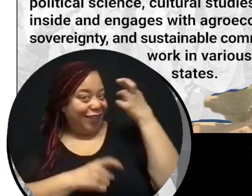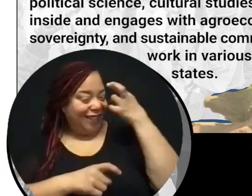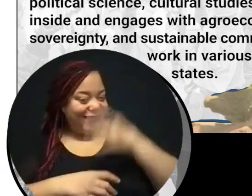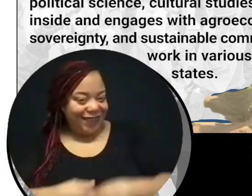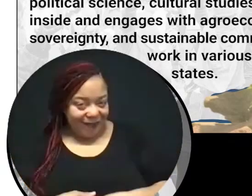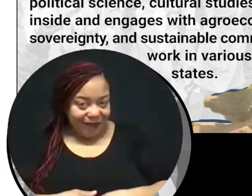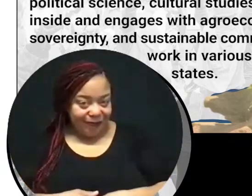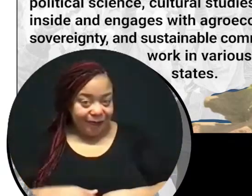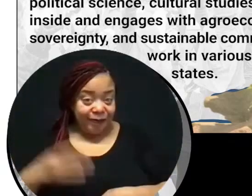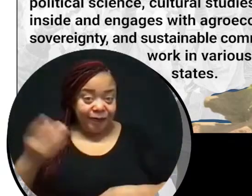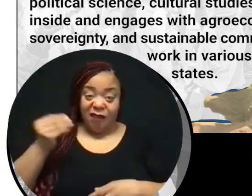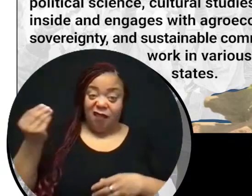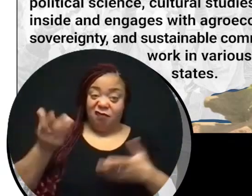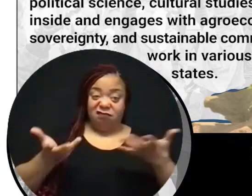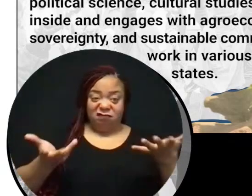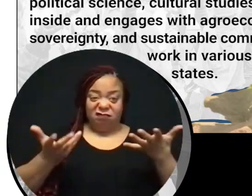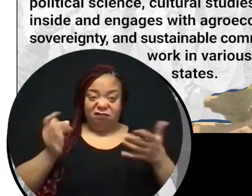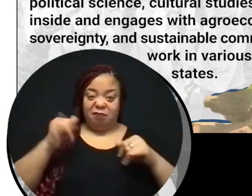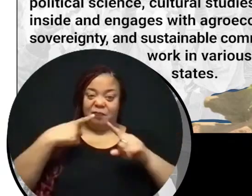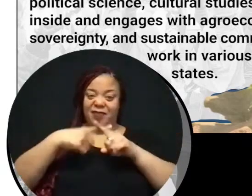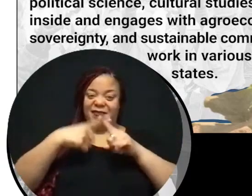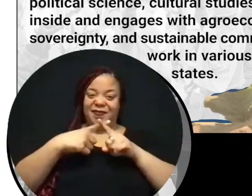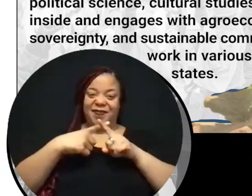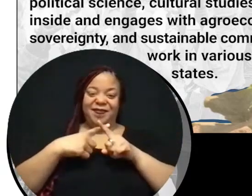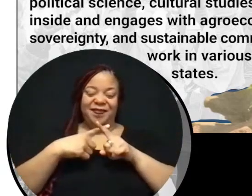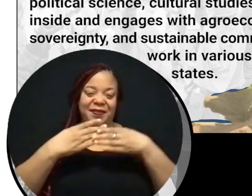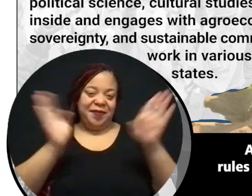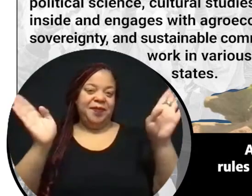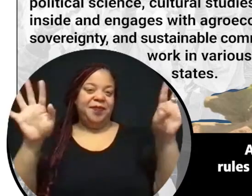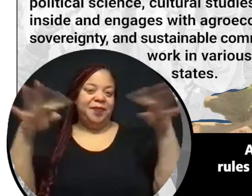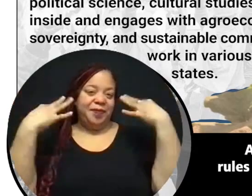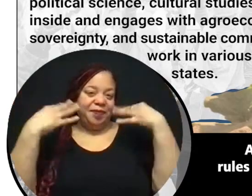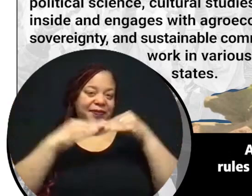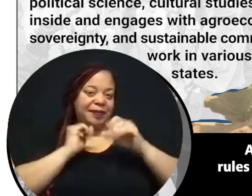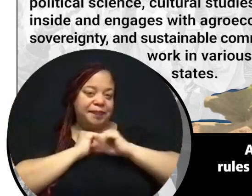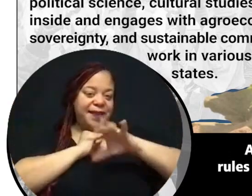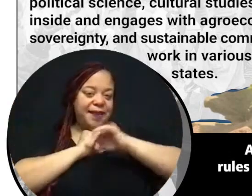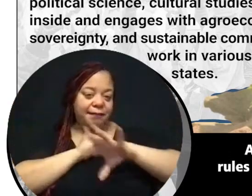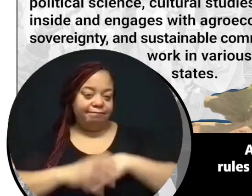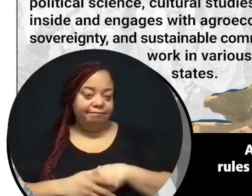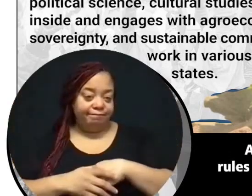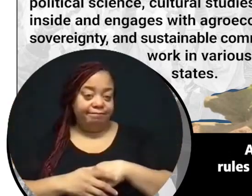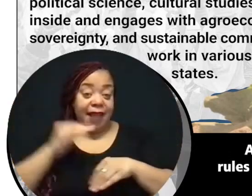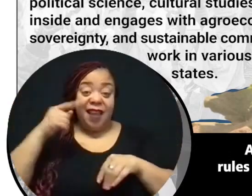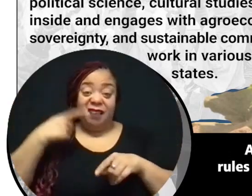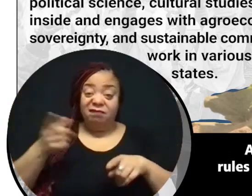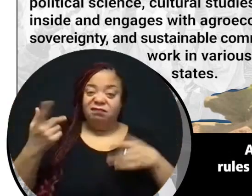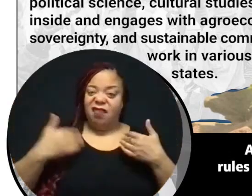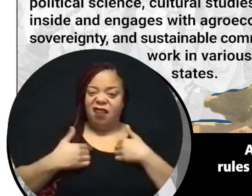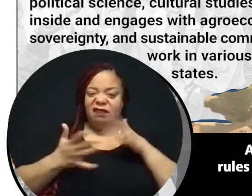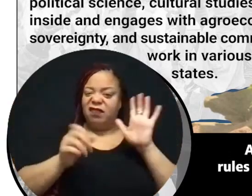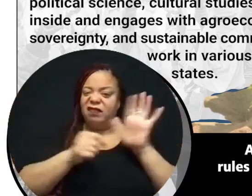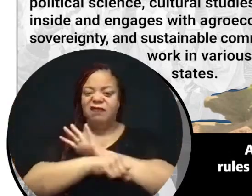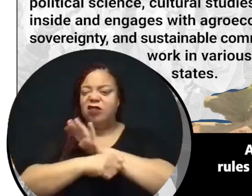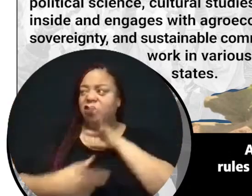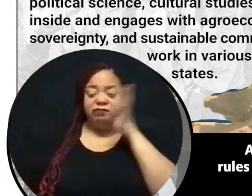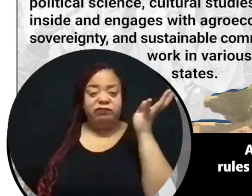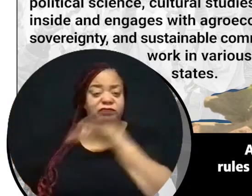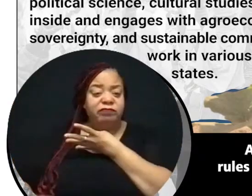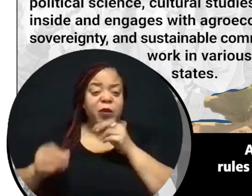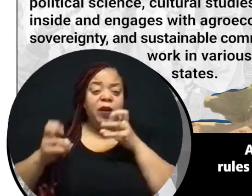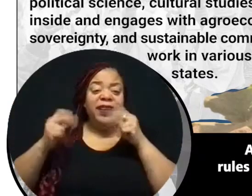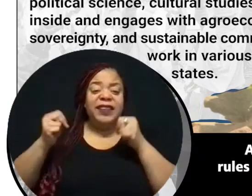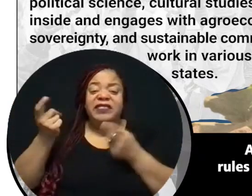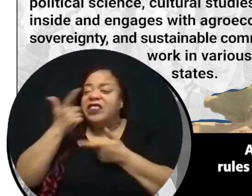able to access these healthy foods that were growing. And, they even made strict rules on those that